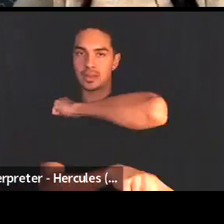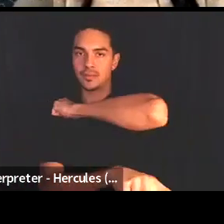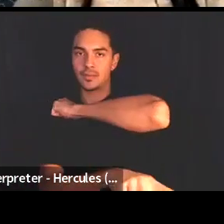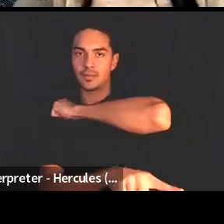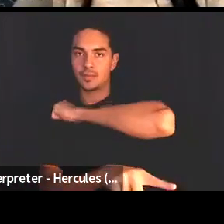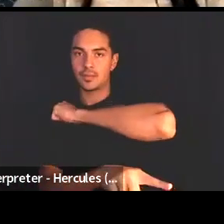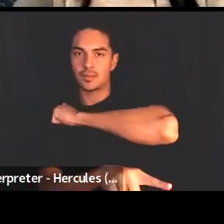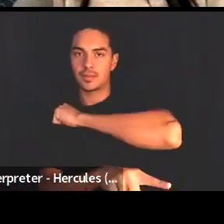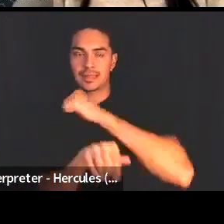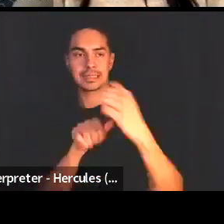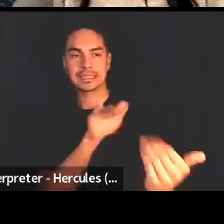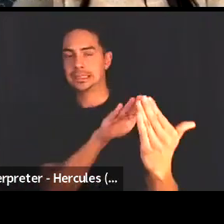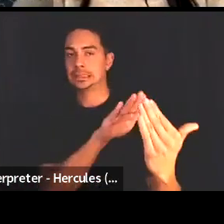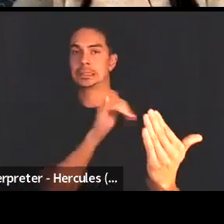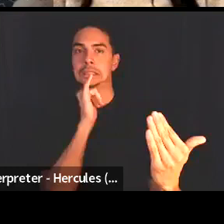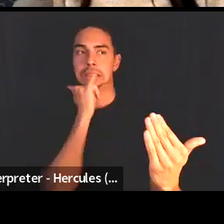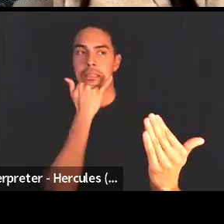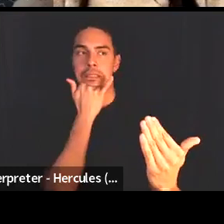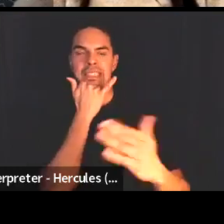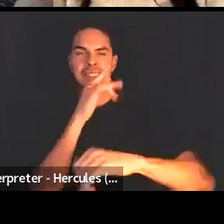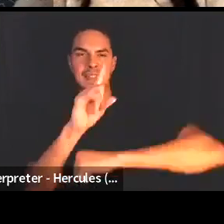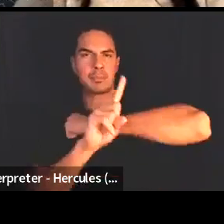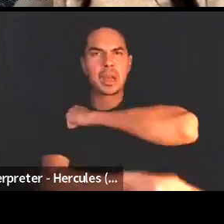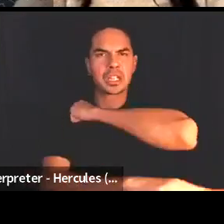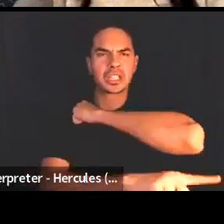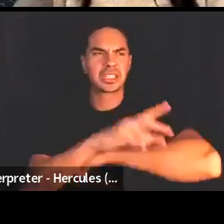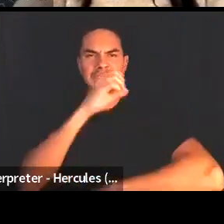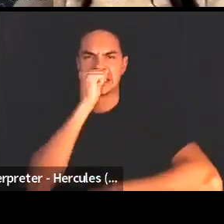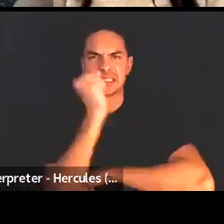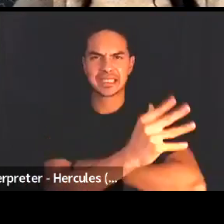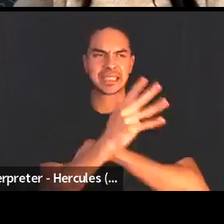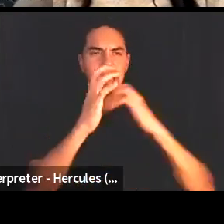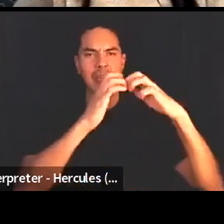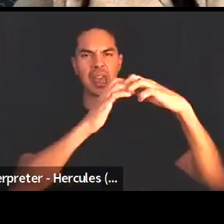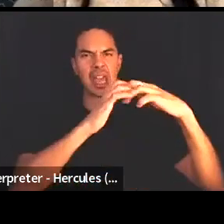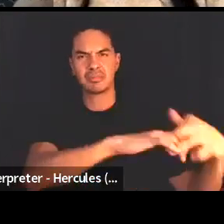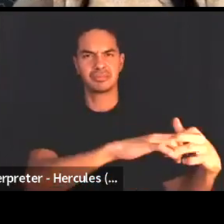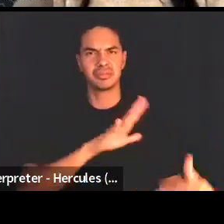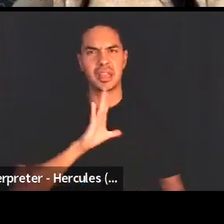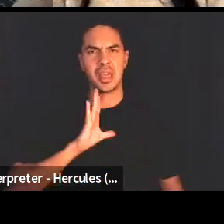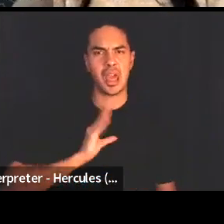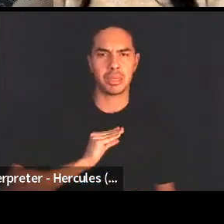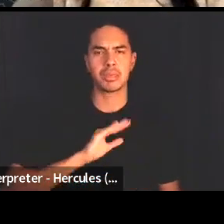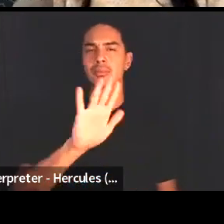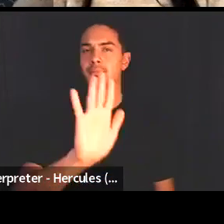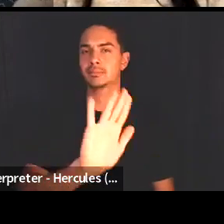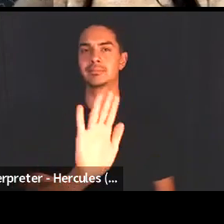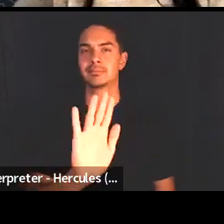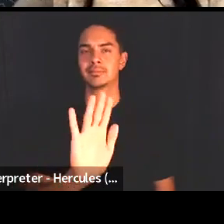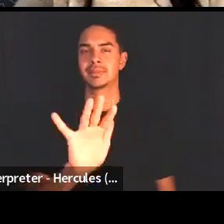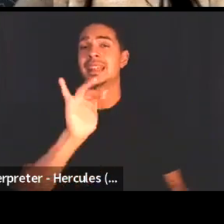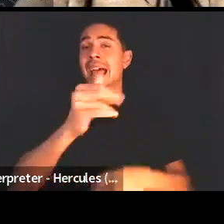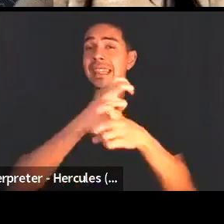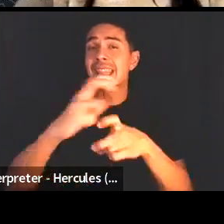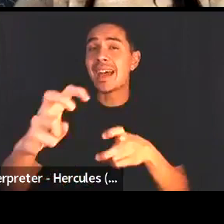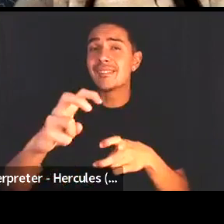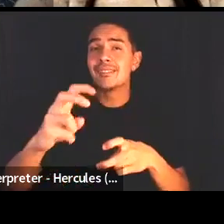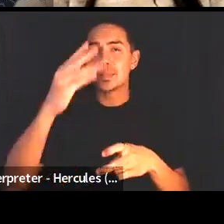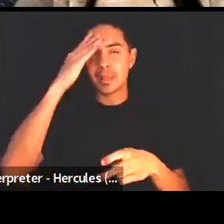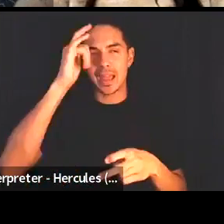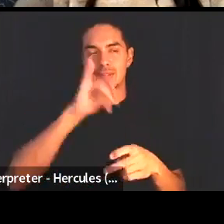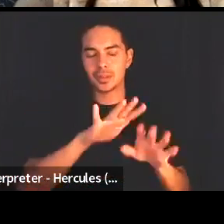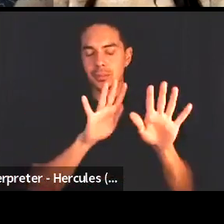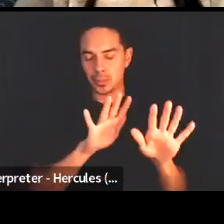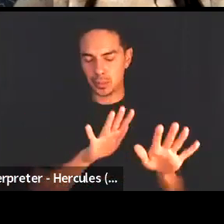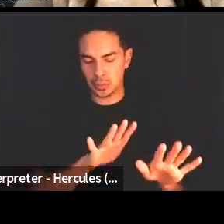like about breaking the other person down? Where is a place for mutual growth? Like that's a real tough thing to find sometimes,